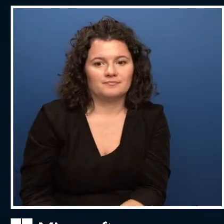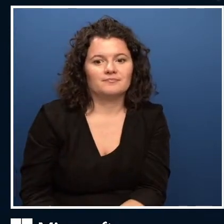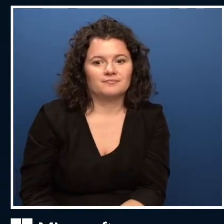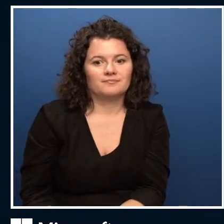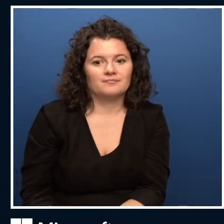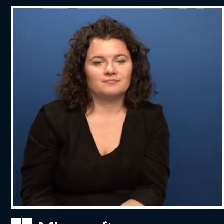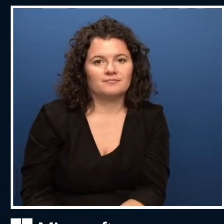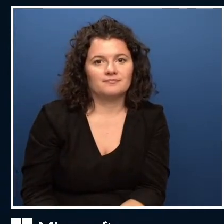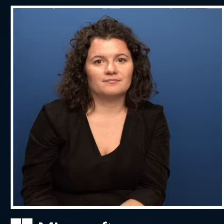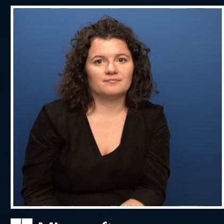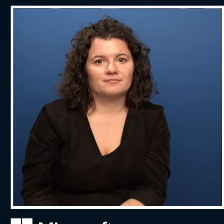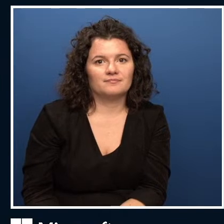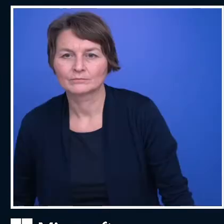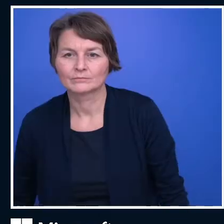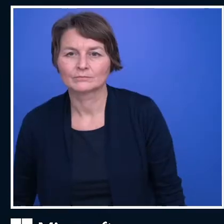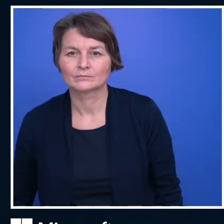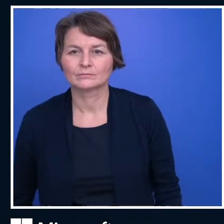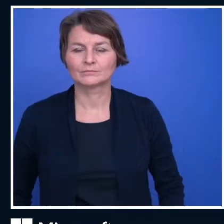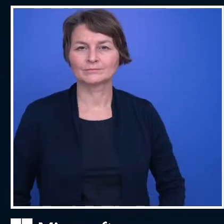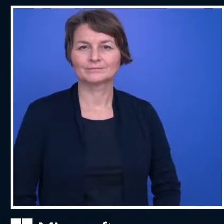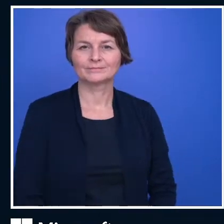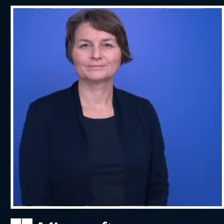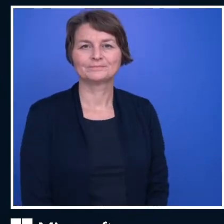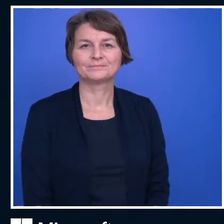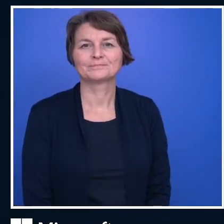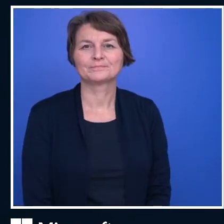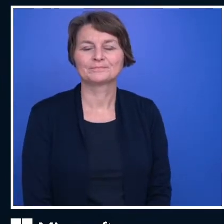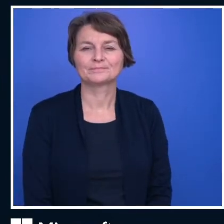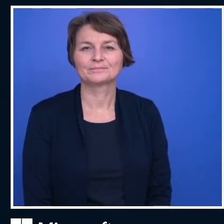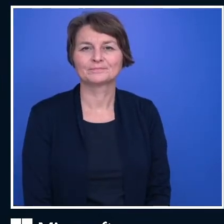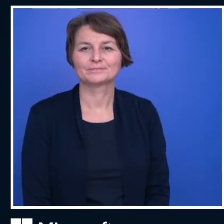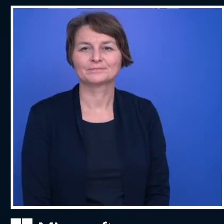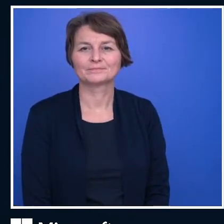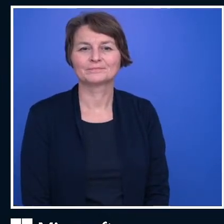in the field of AI? What breakthroughs?